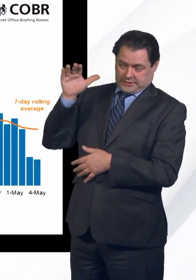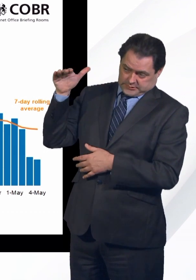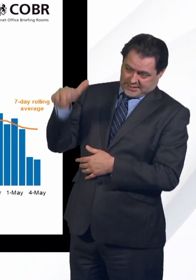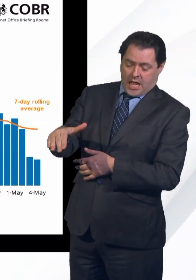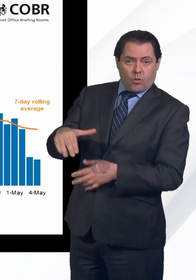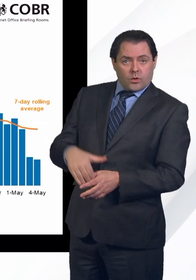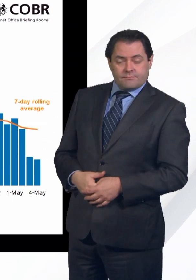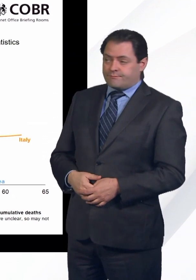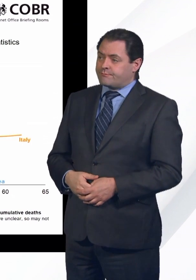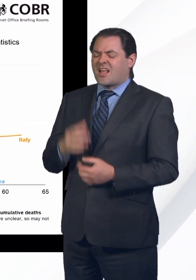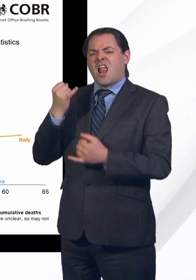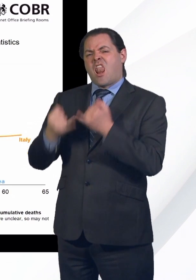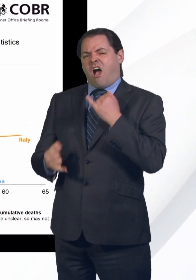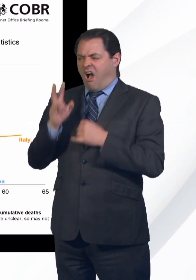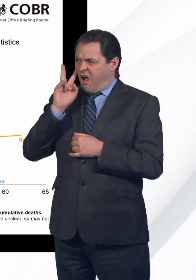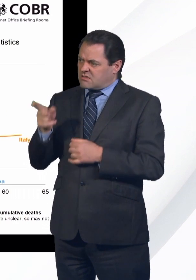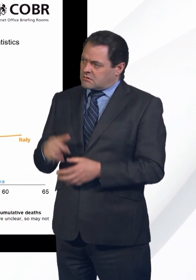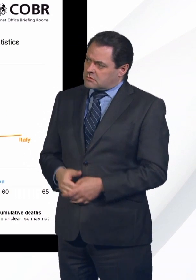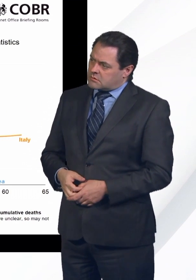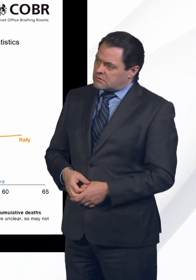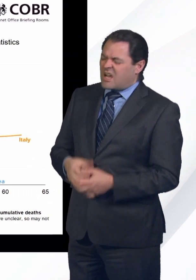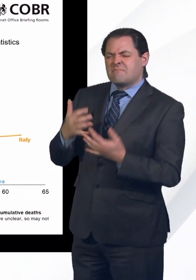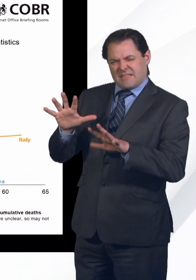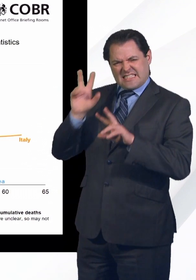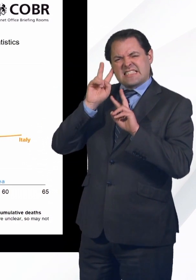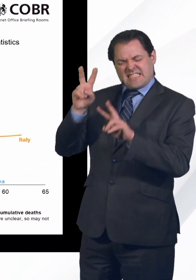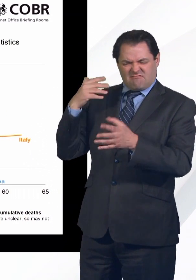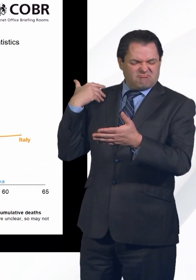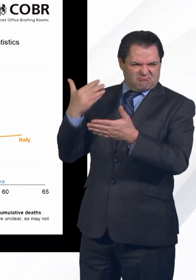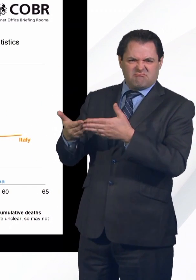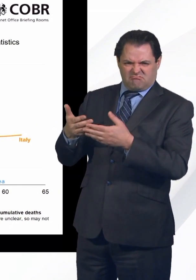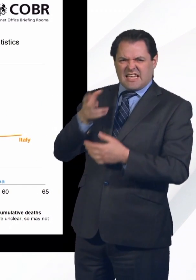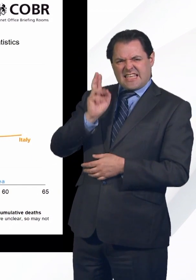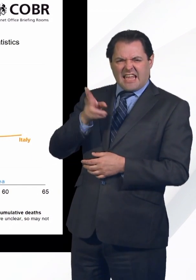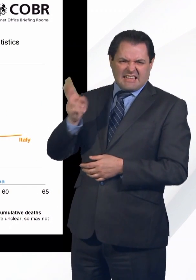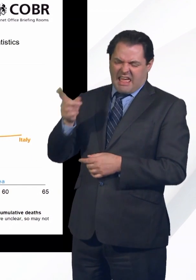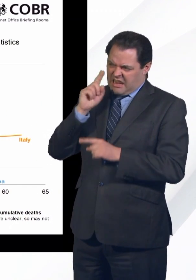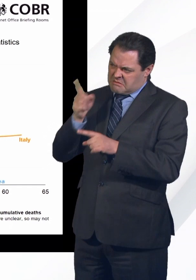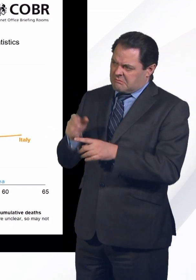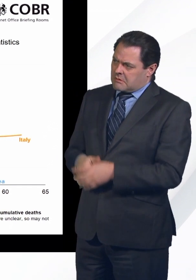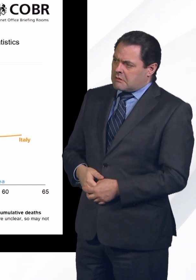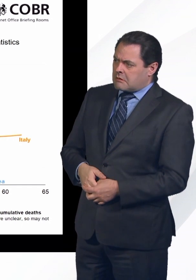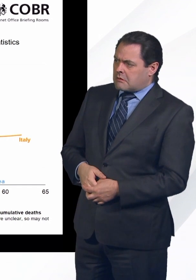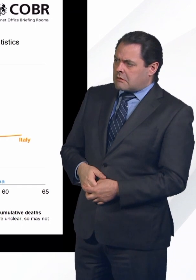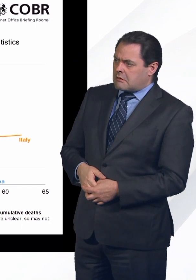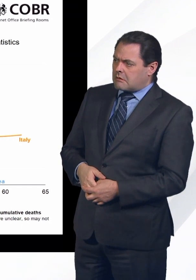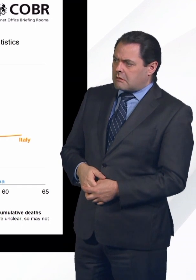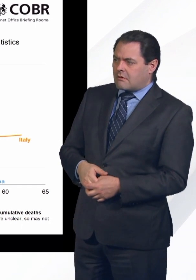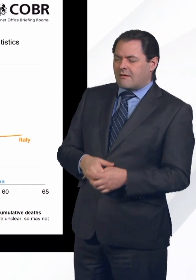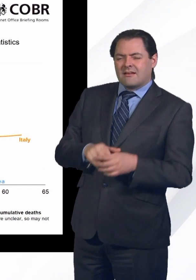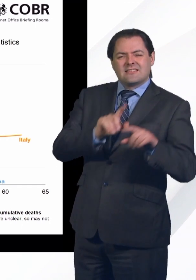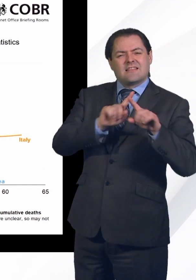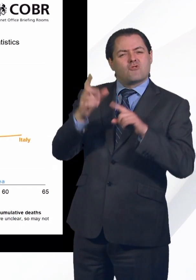And then the final slide is one we have shown for some time, showing a comparison across